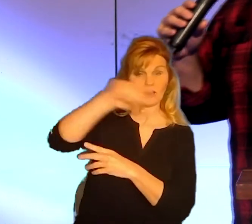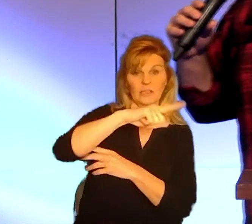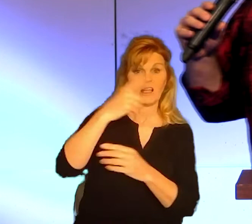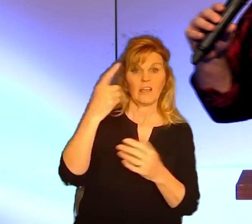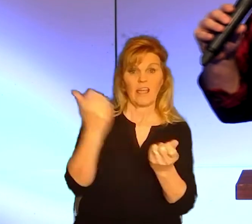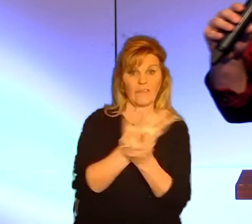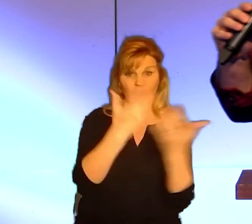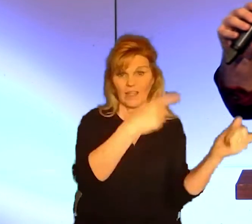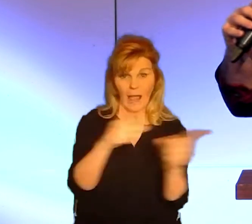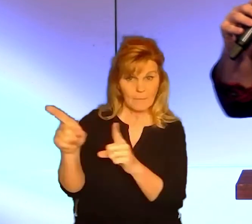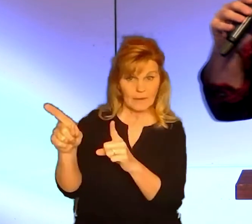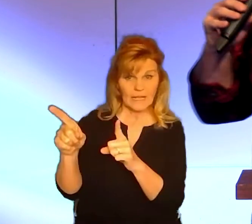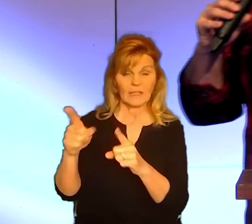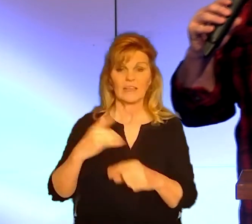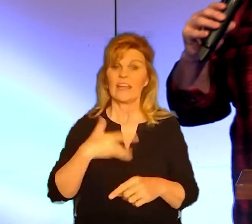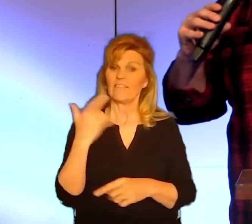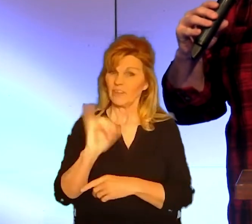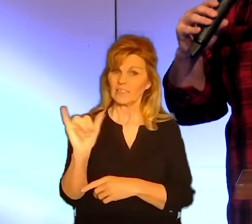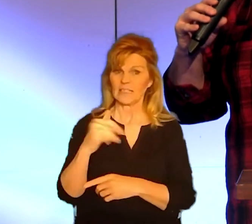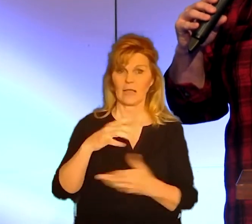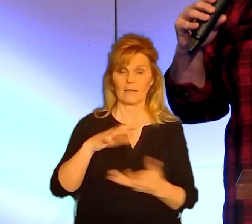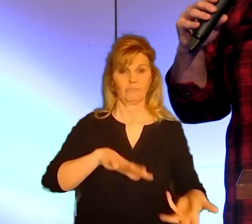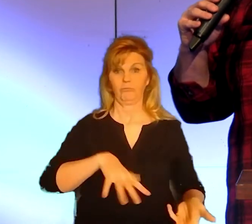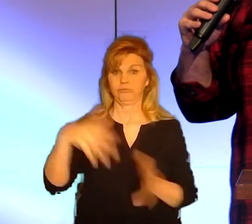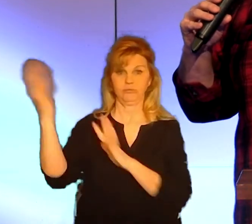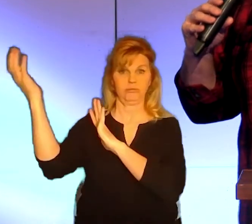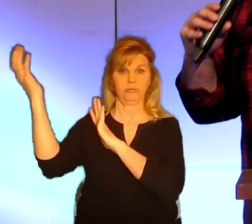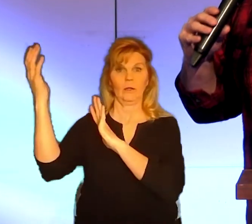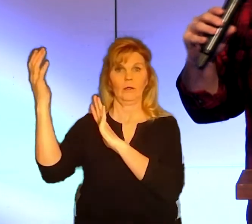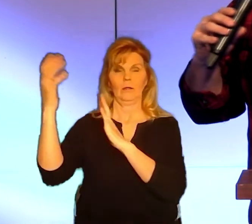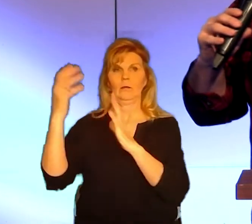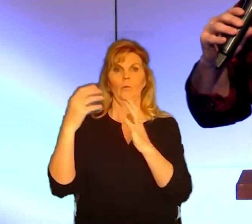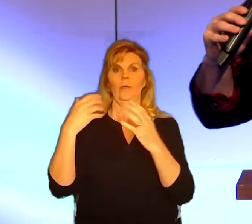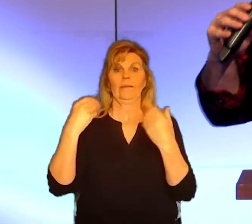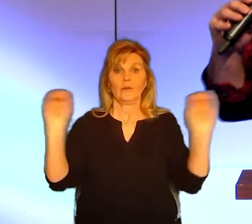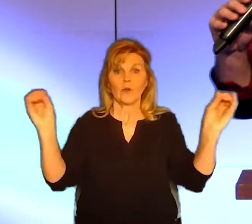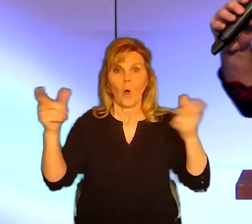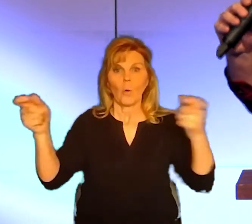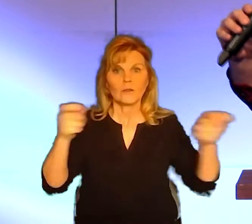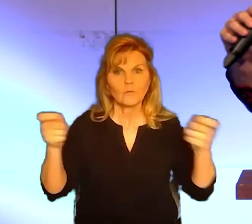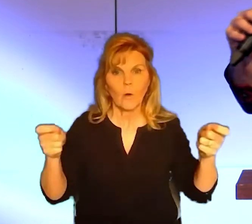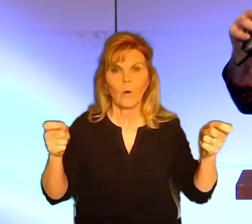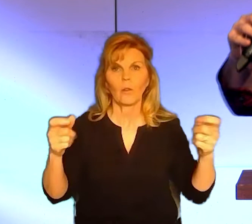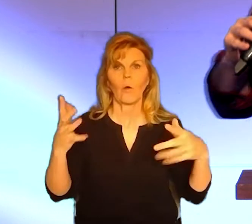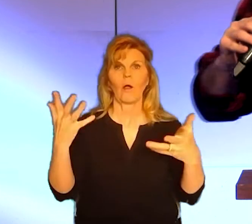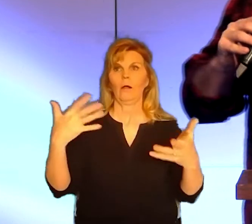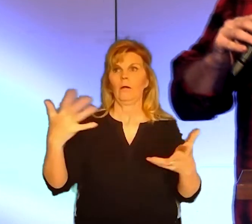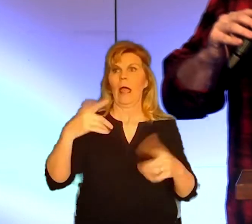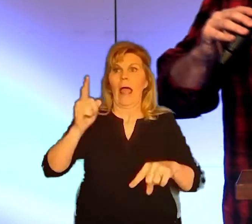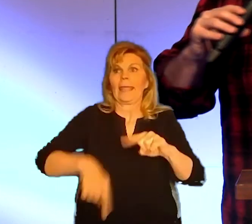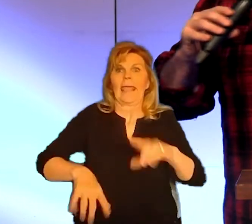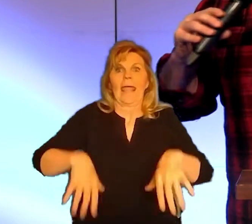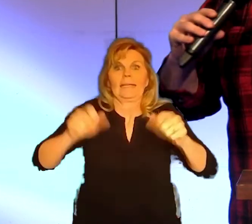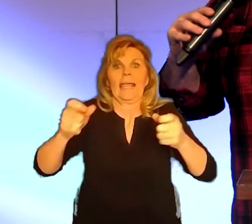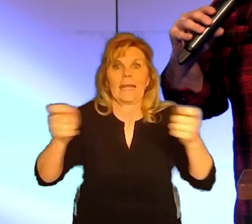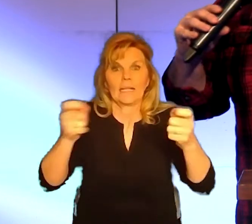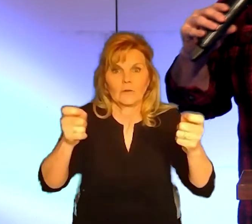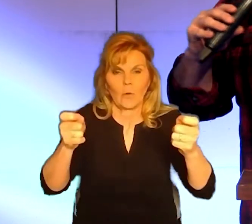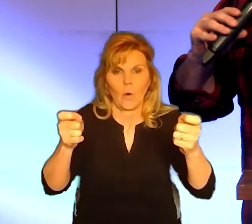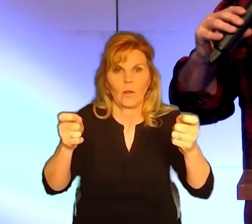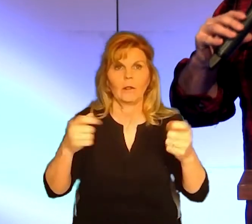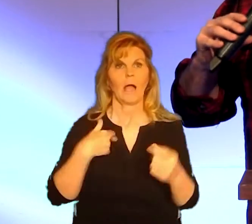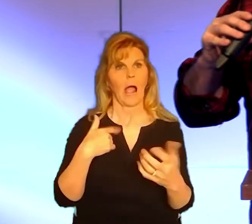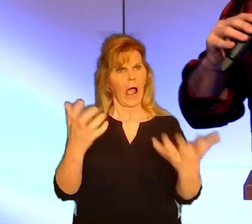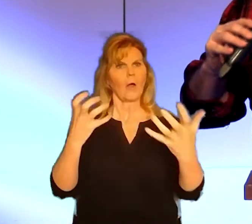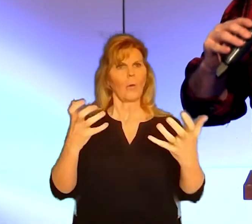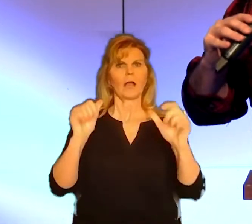us where it feels like we've lost control or the ability to have control. Meaning, I want